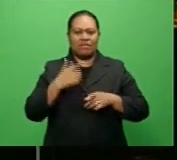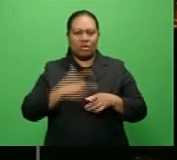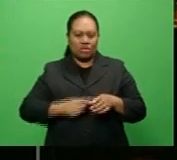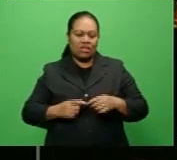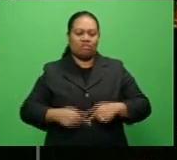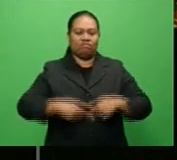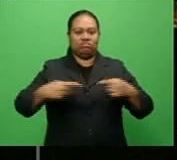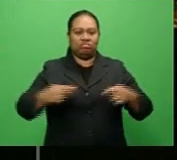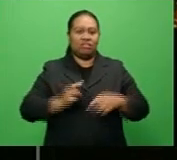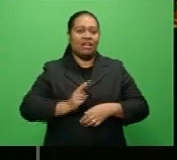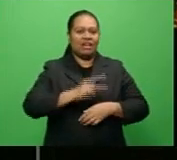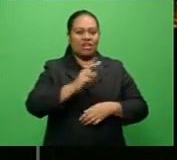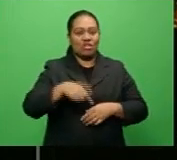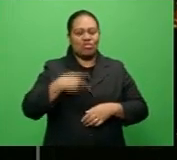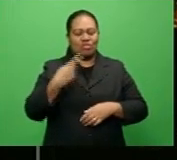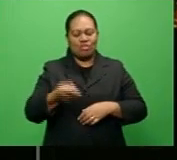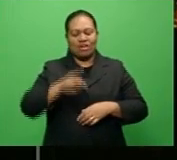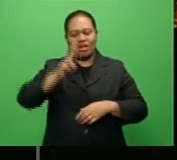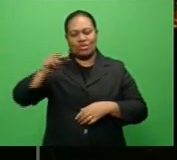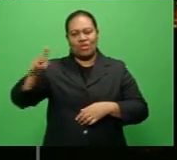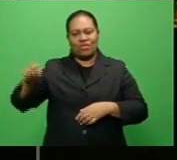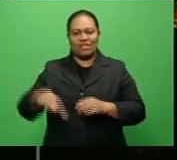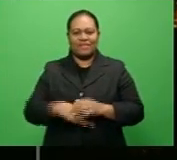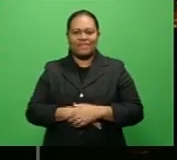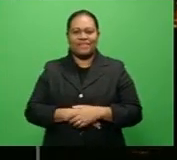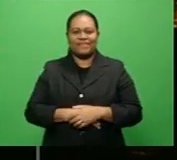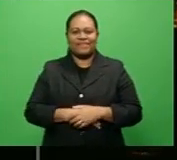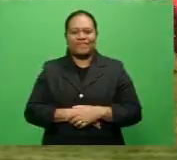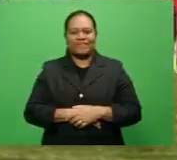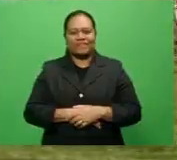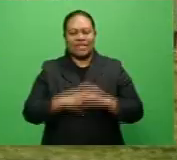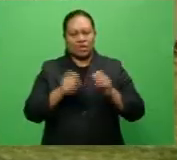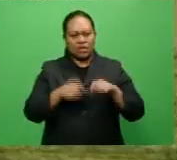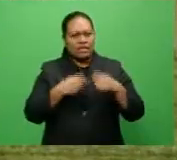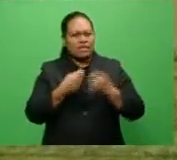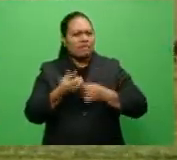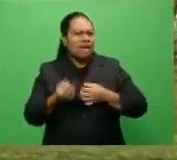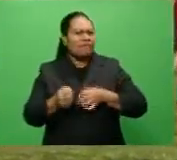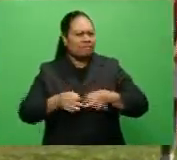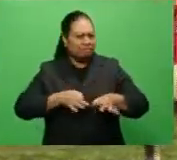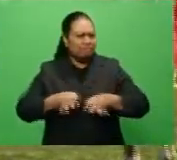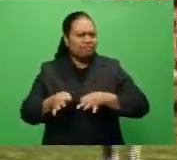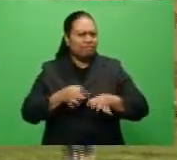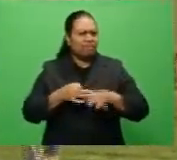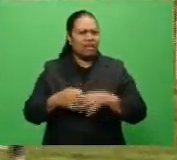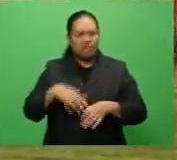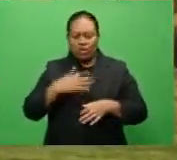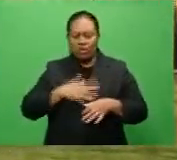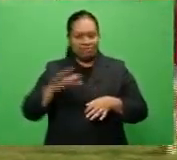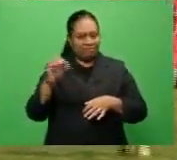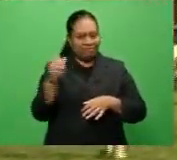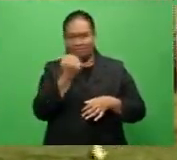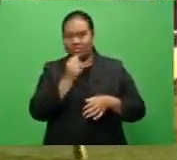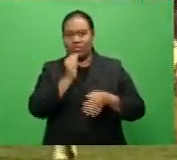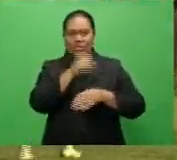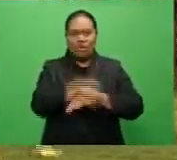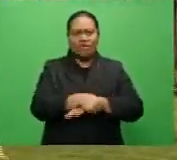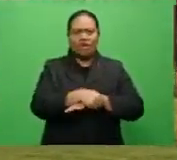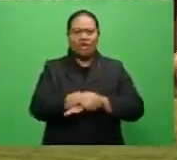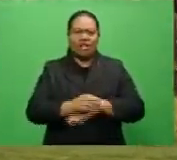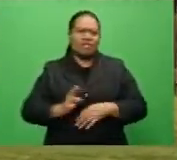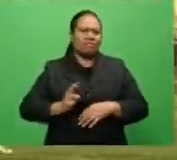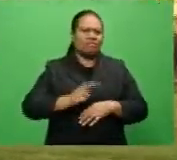League match at Ratadakambao Park in Nausori. The side plans to bounce back with a win over the Delta Tigers after